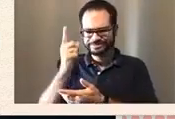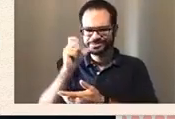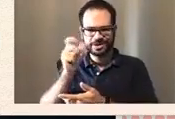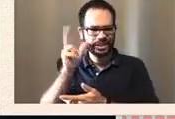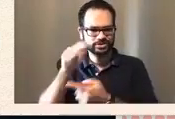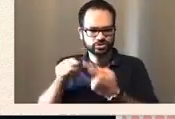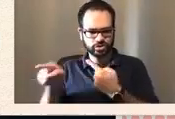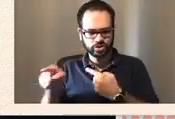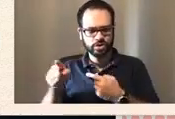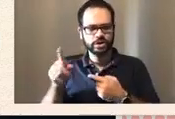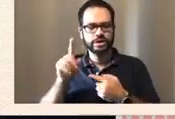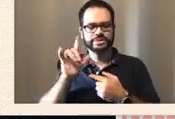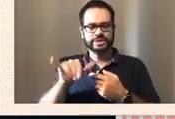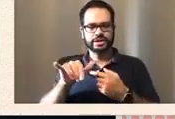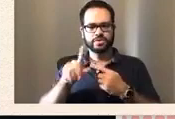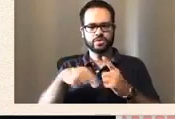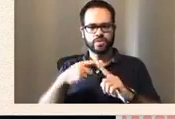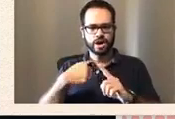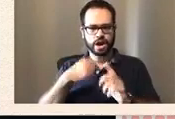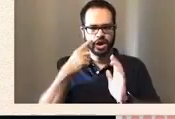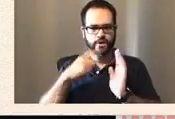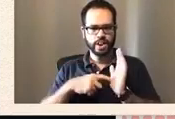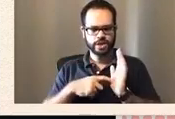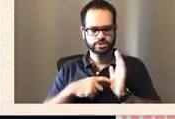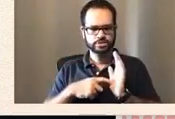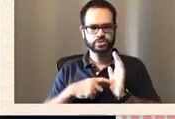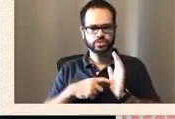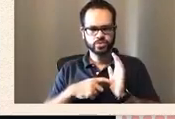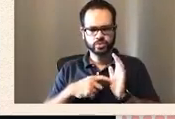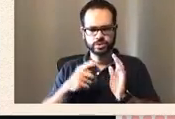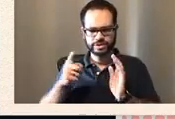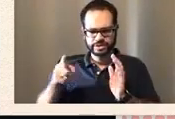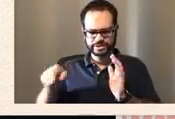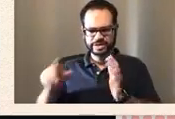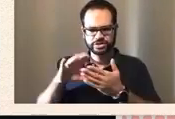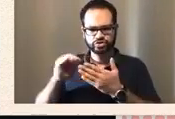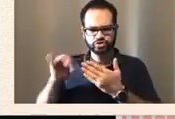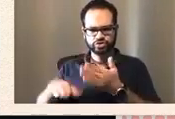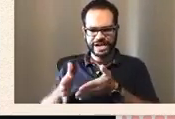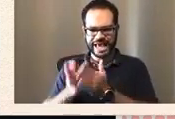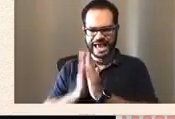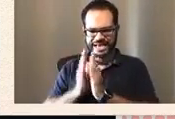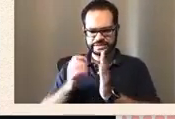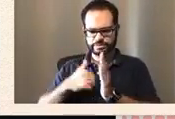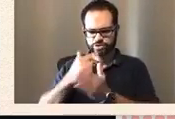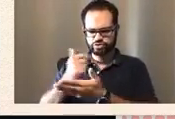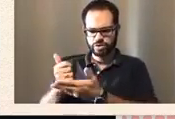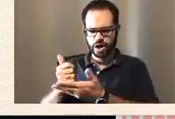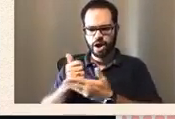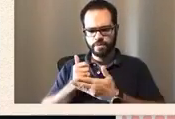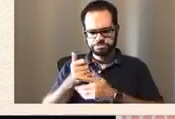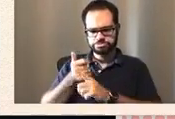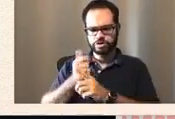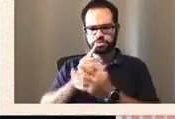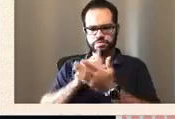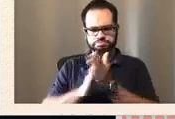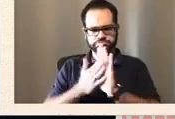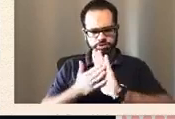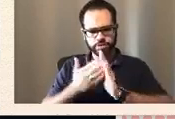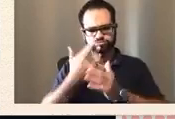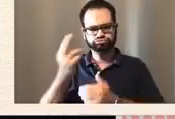realized I was asked to help this student who became a good friend of mine in high